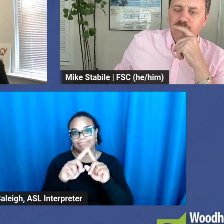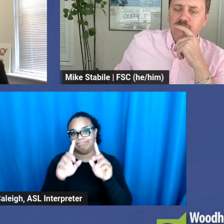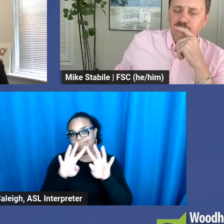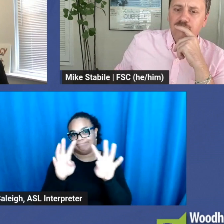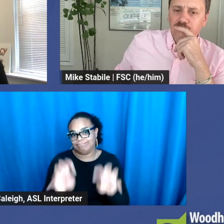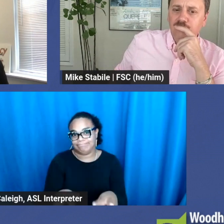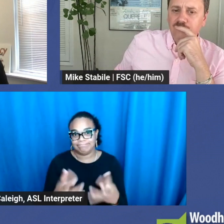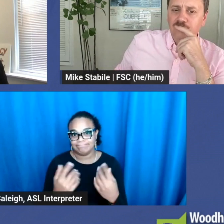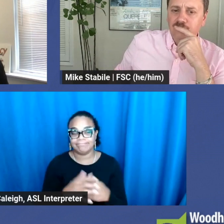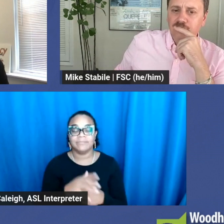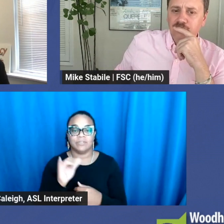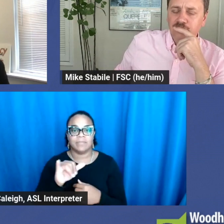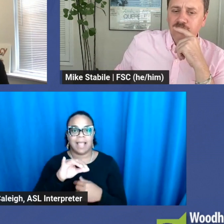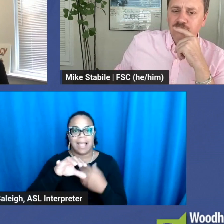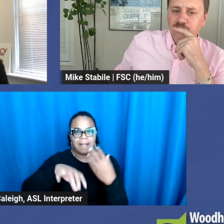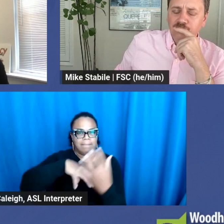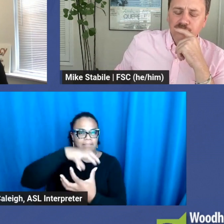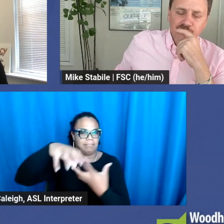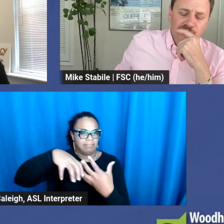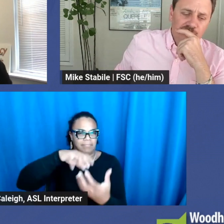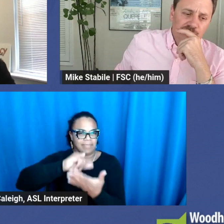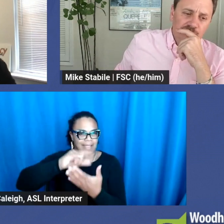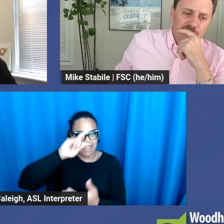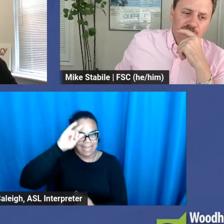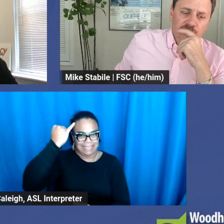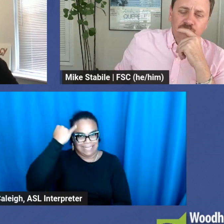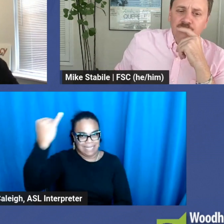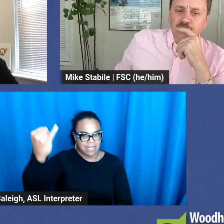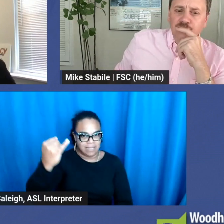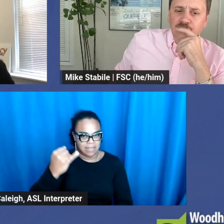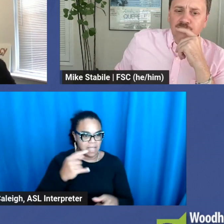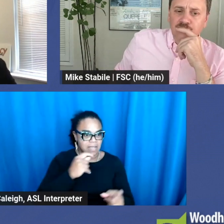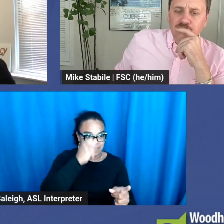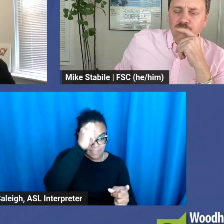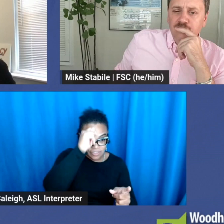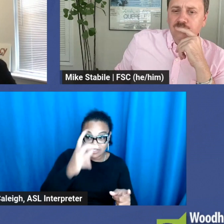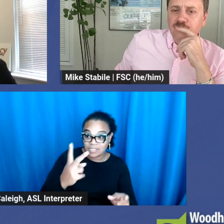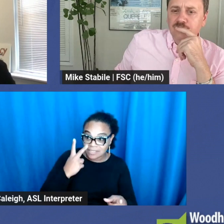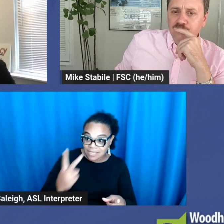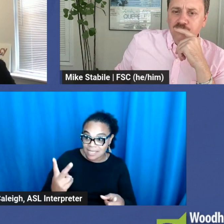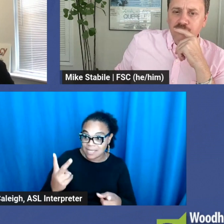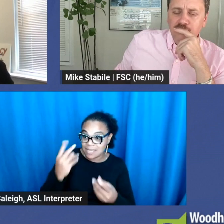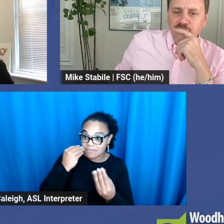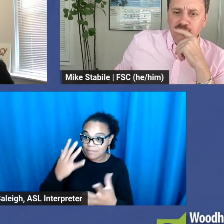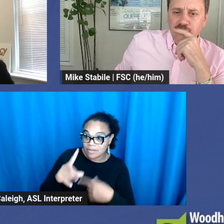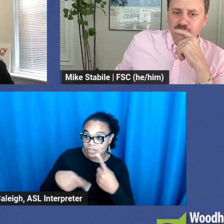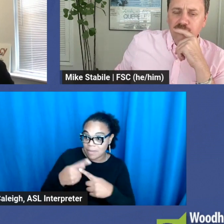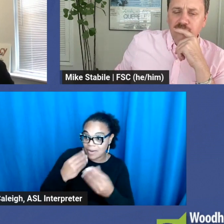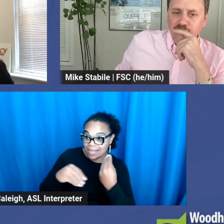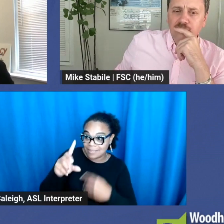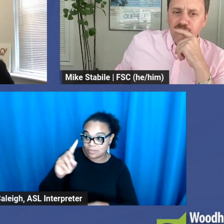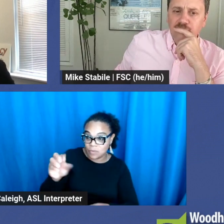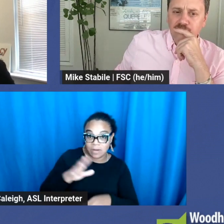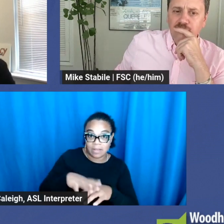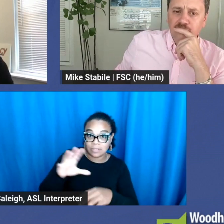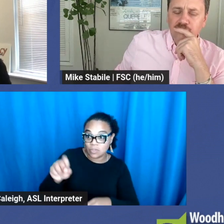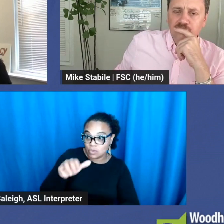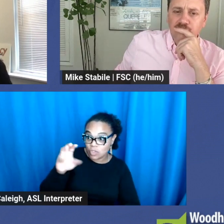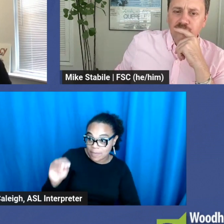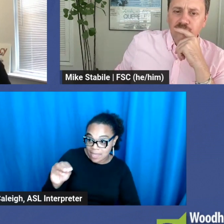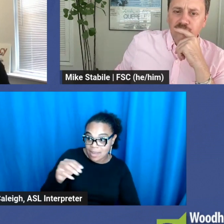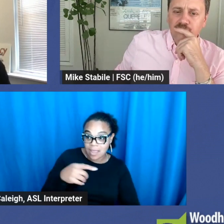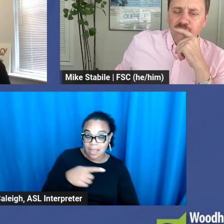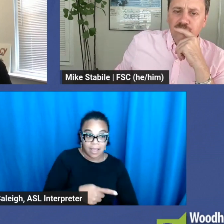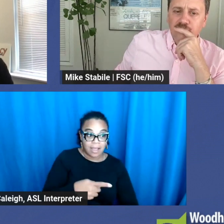conflating the idea that a teen who is seeing content about social or about eating disorders on social media is